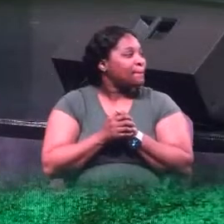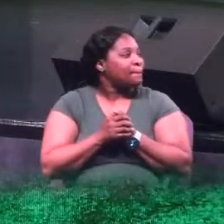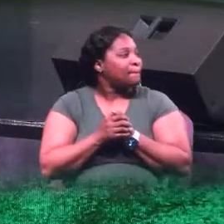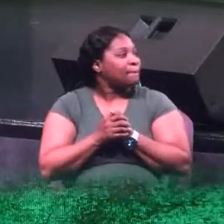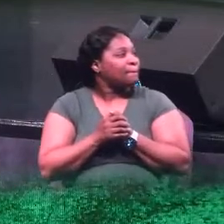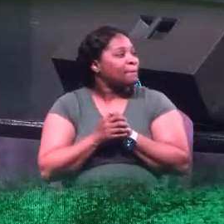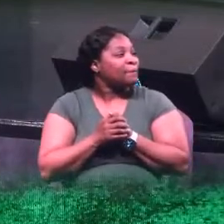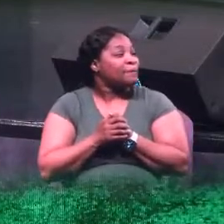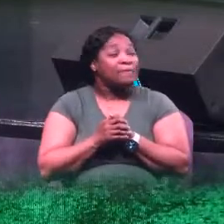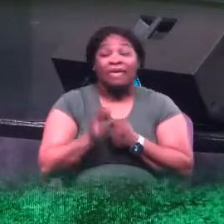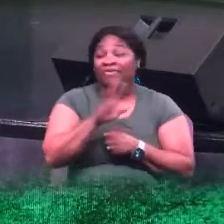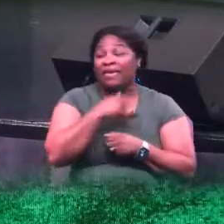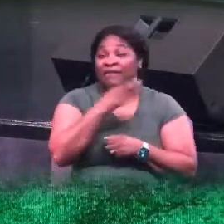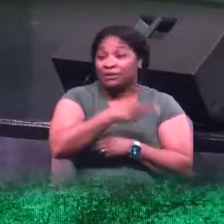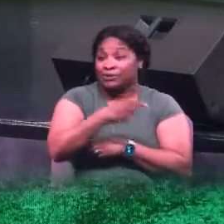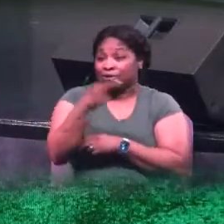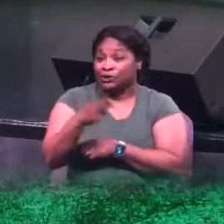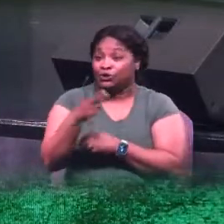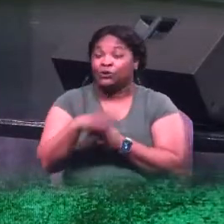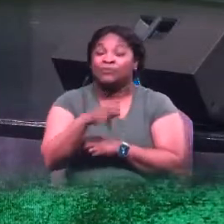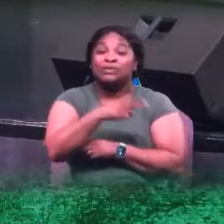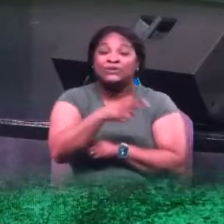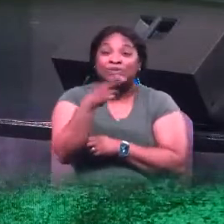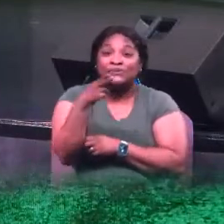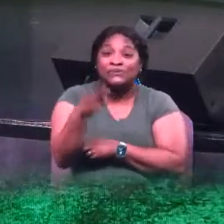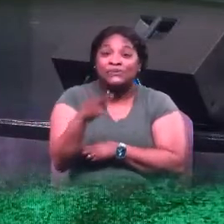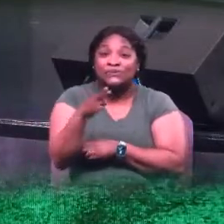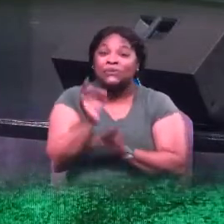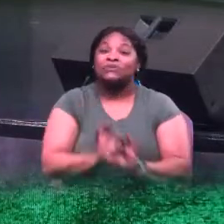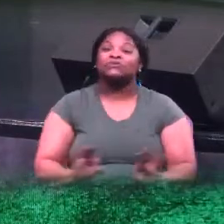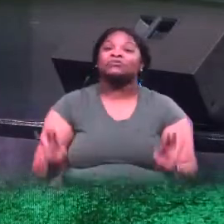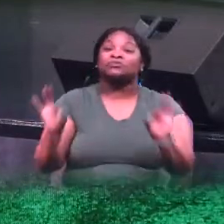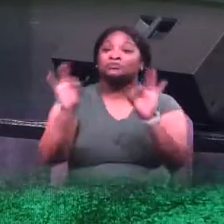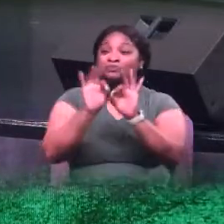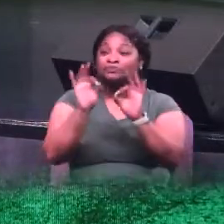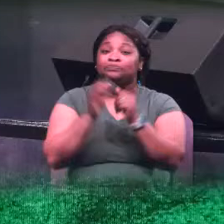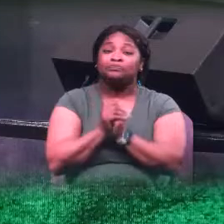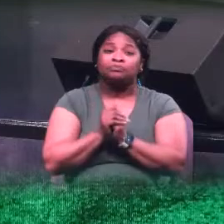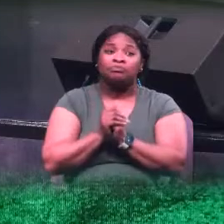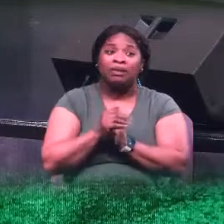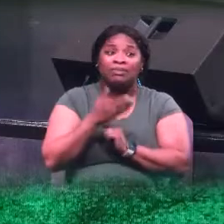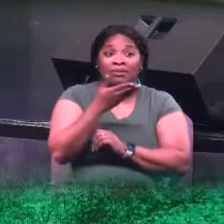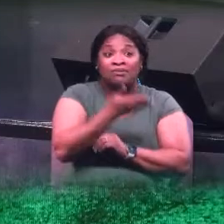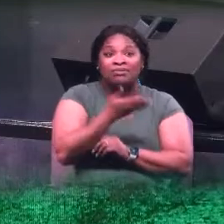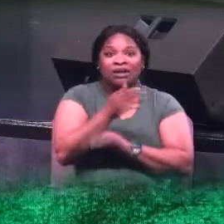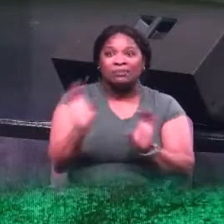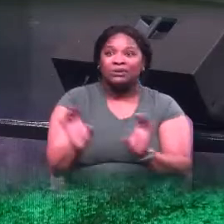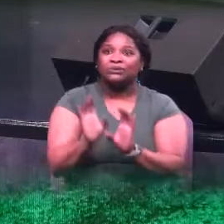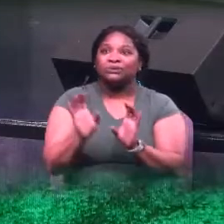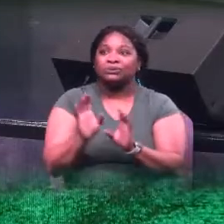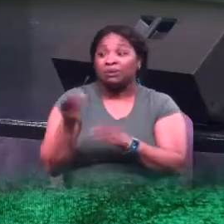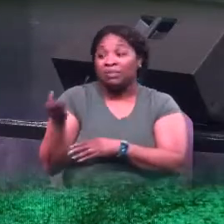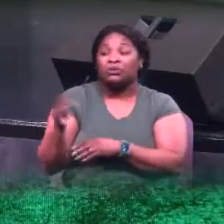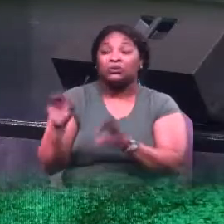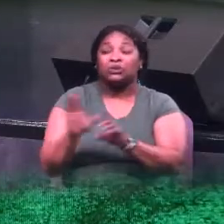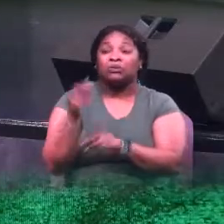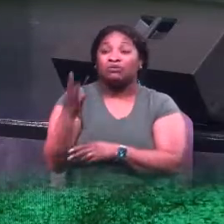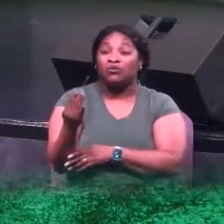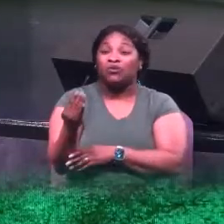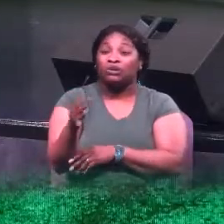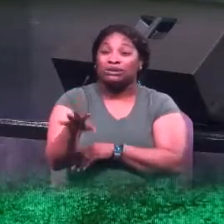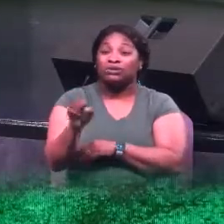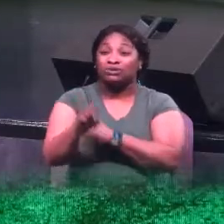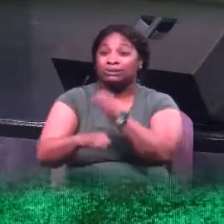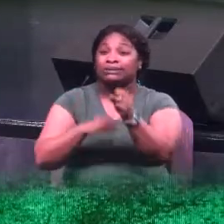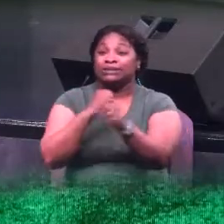They got a history to this. There's a historic context. They're there, and they've been doing it for